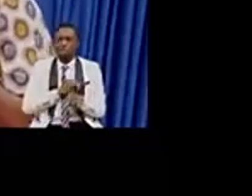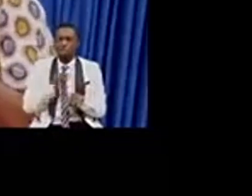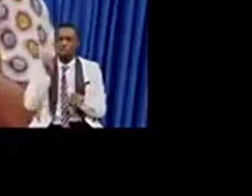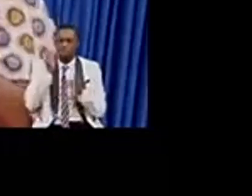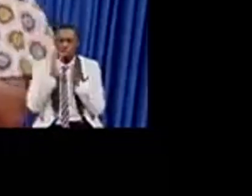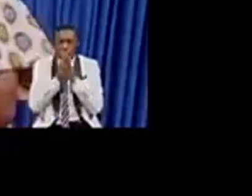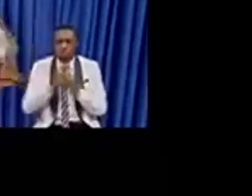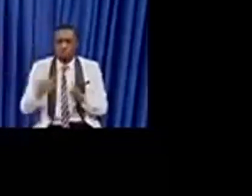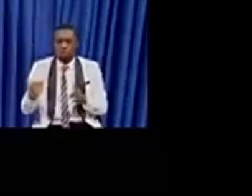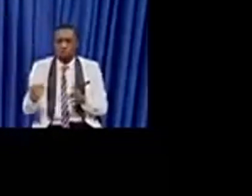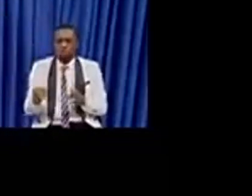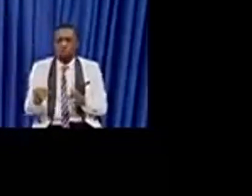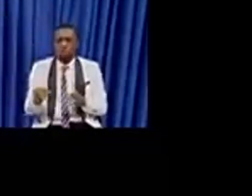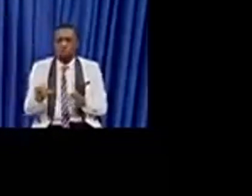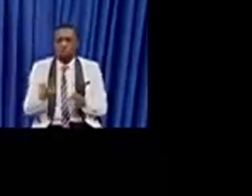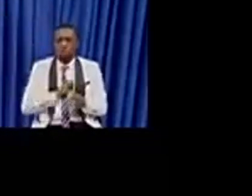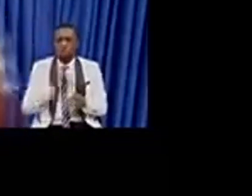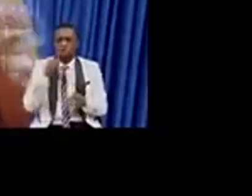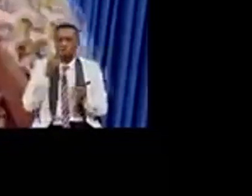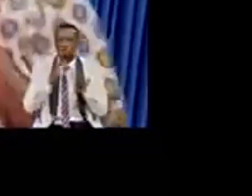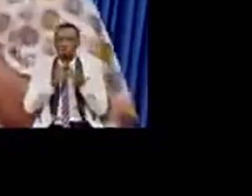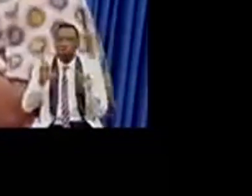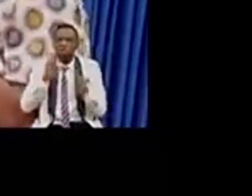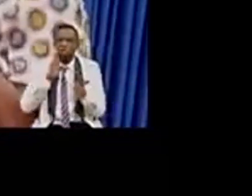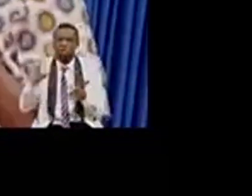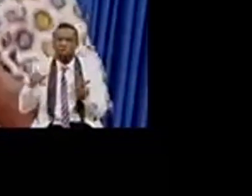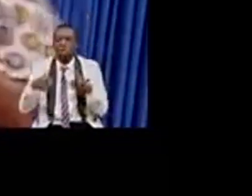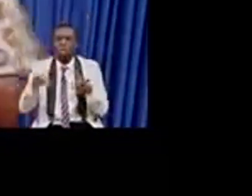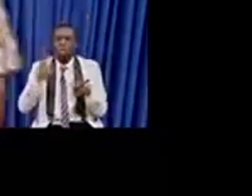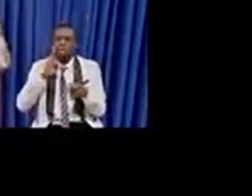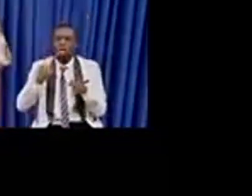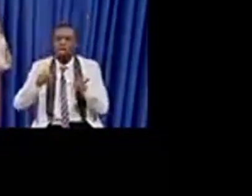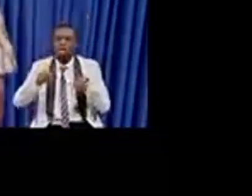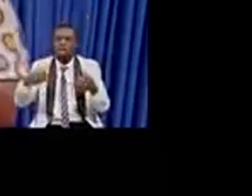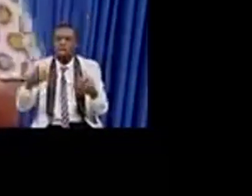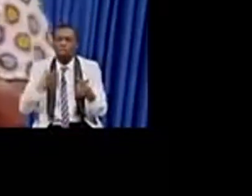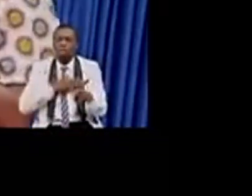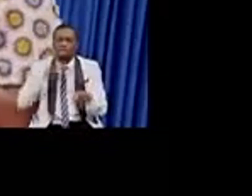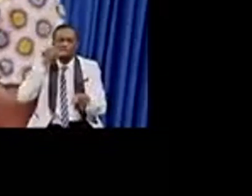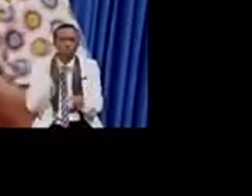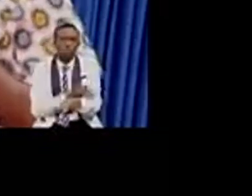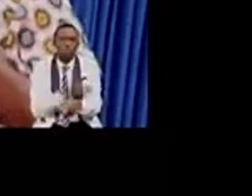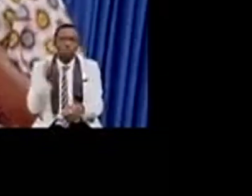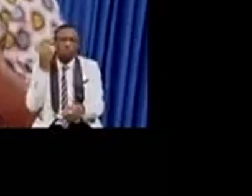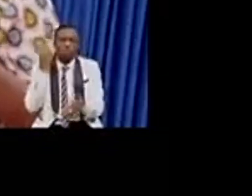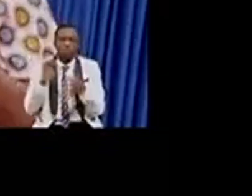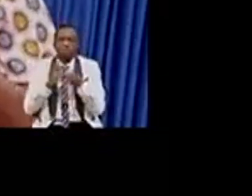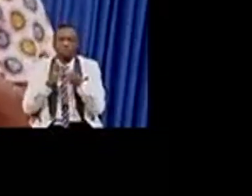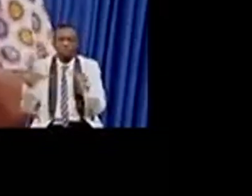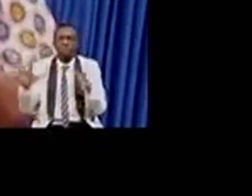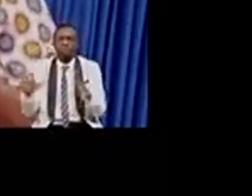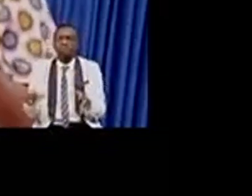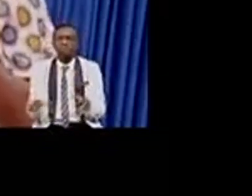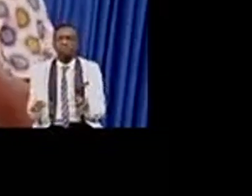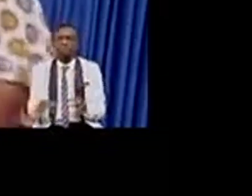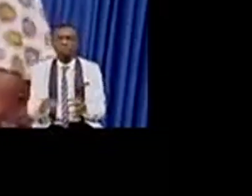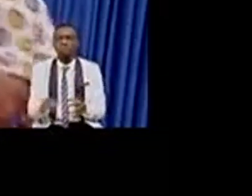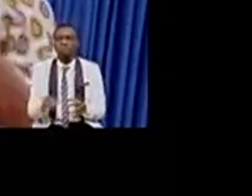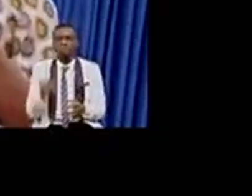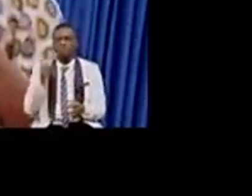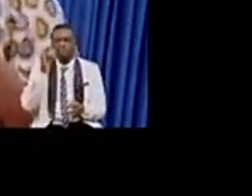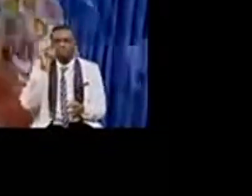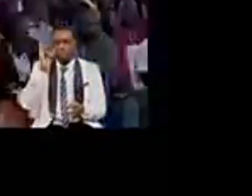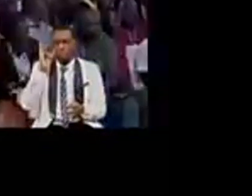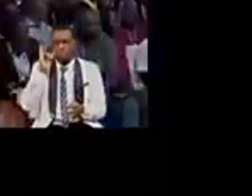him now, lose her and let her go. My daughter was loose. Oh, it was loose, was loose, was loose yesterday. Praise